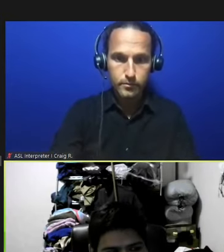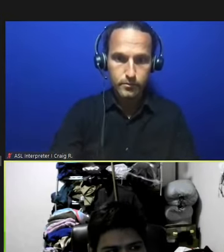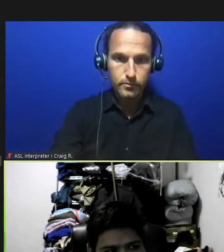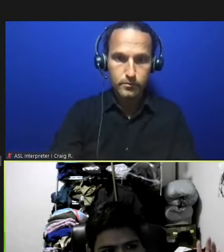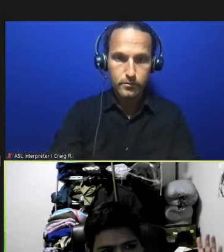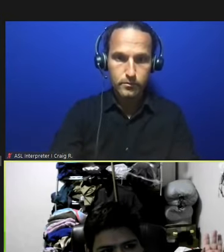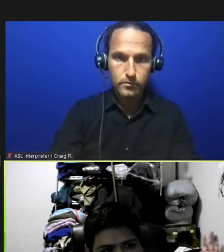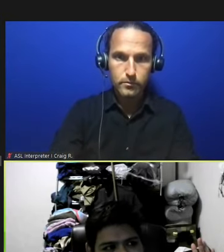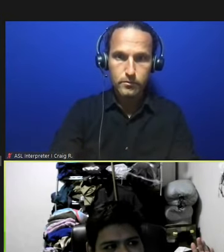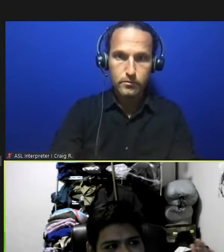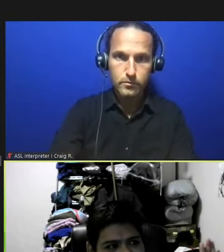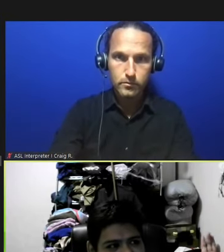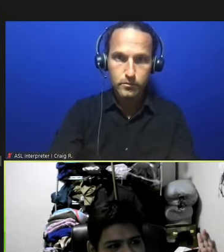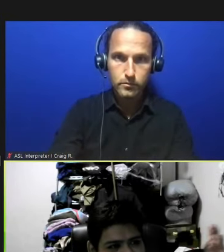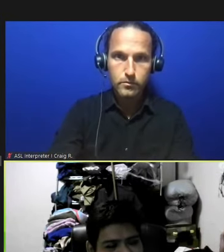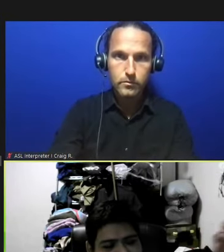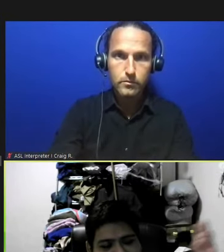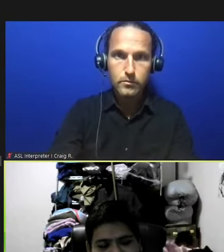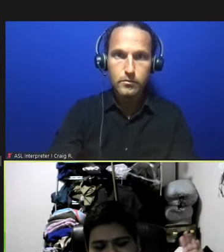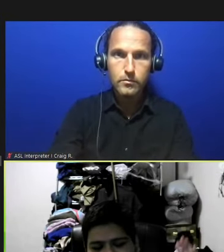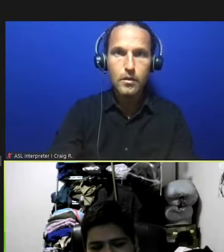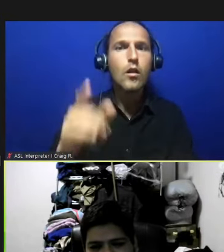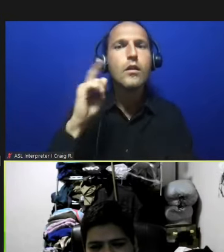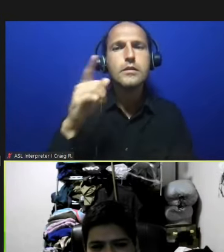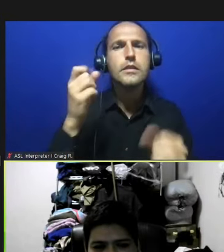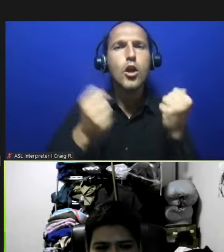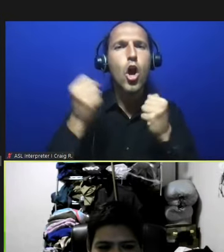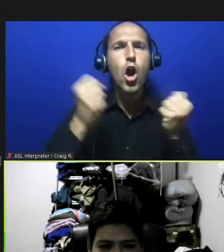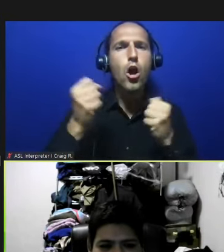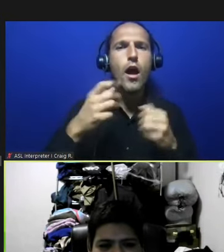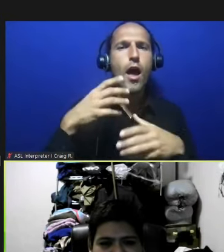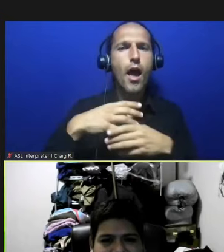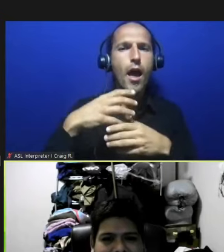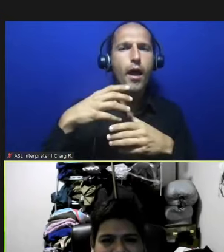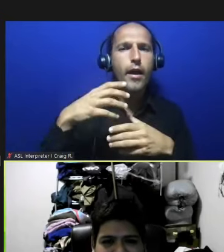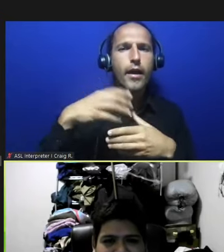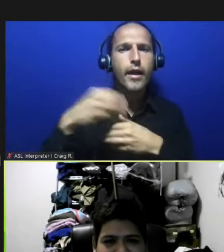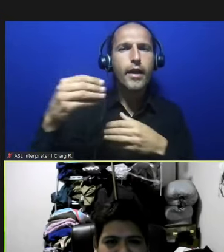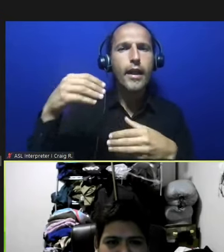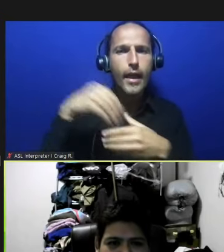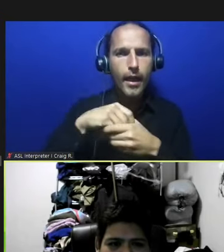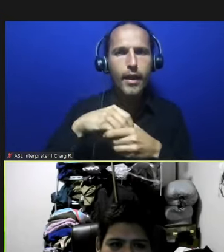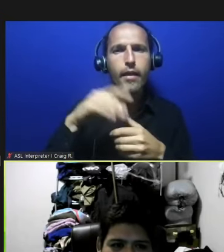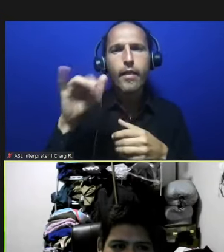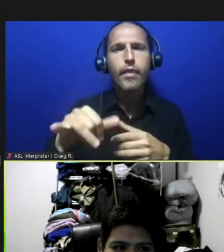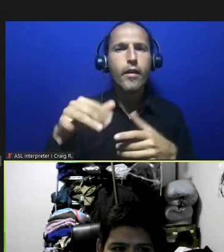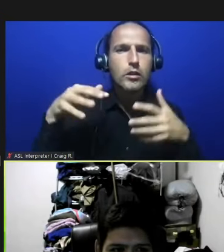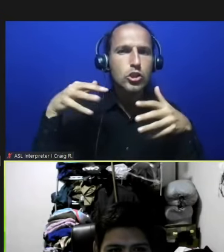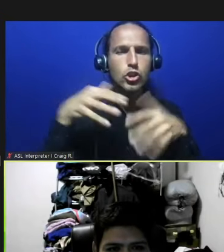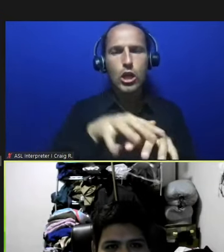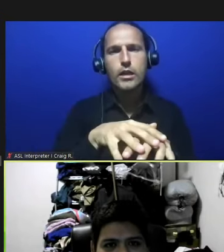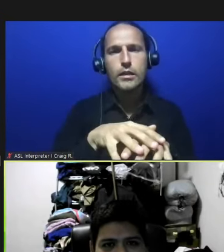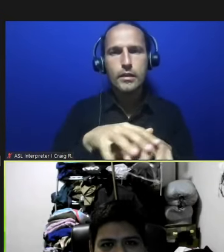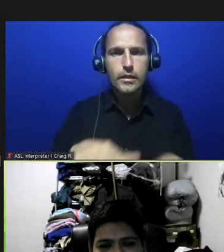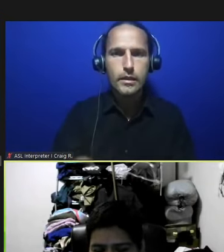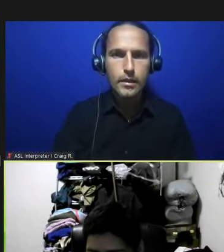When I see the cars going in and out from the streets, get congested.